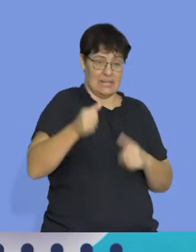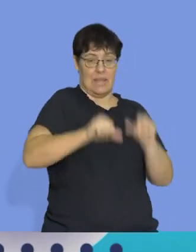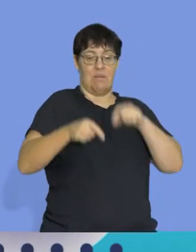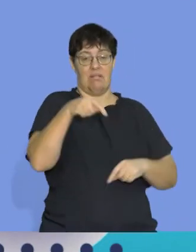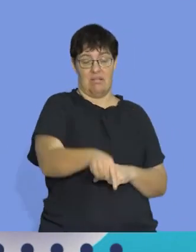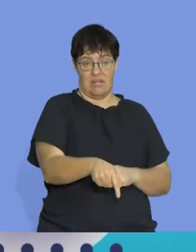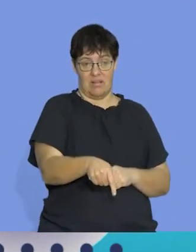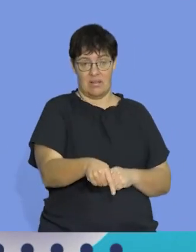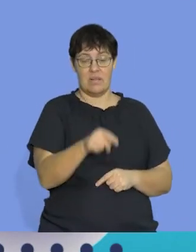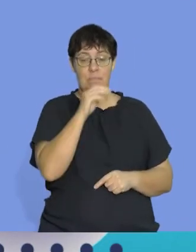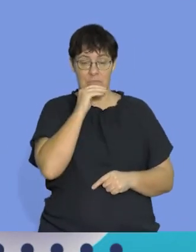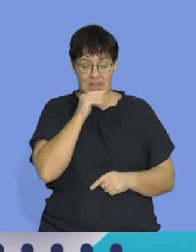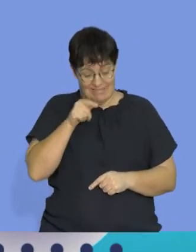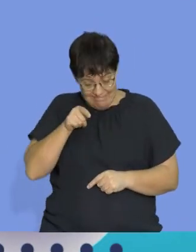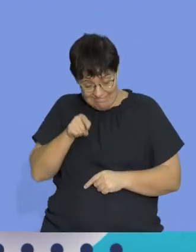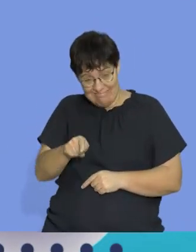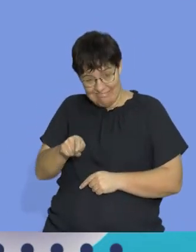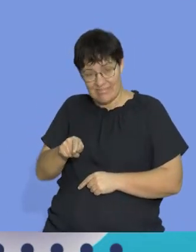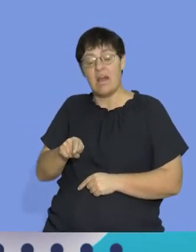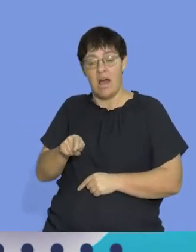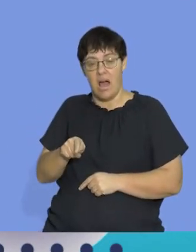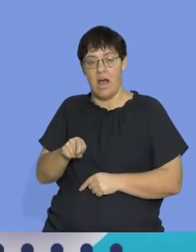actually provide an alternative